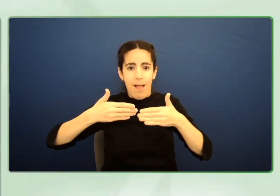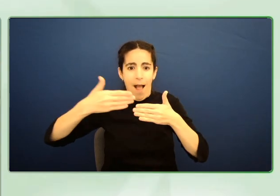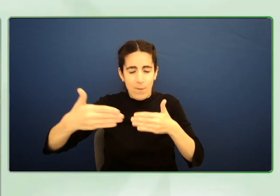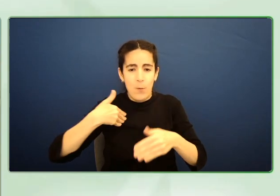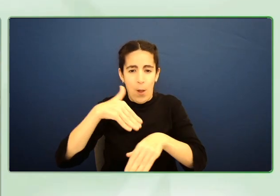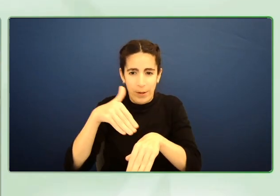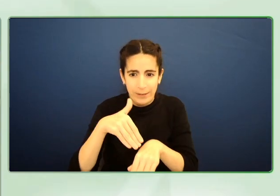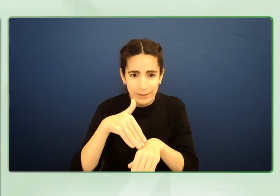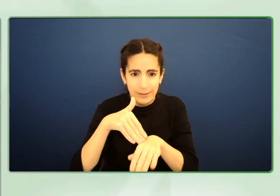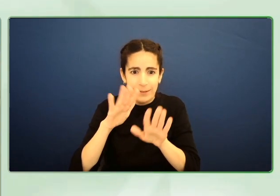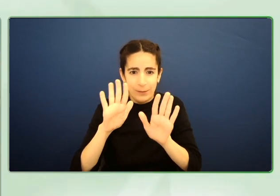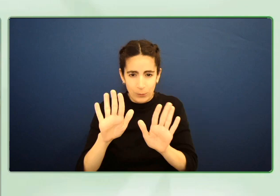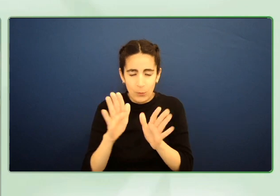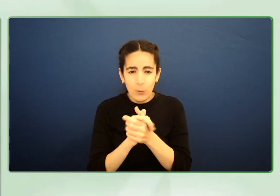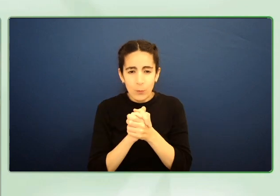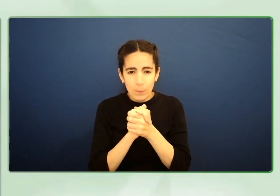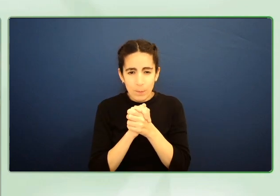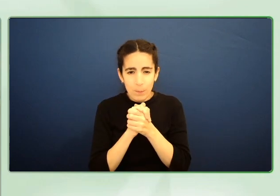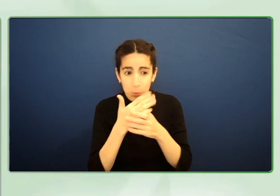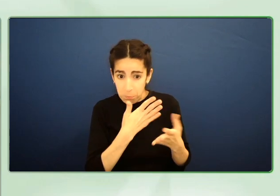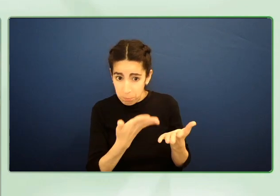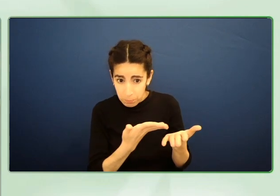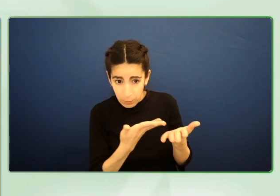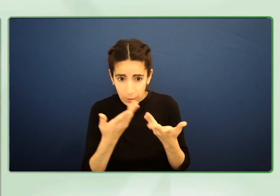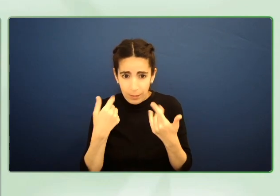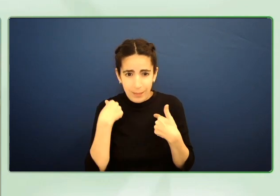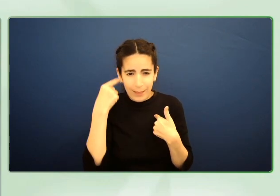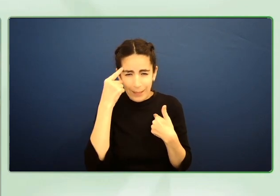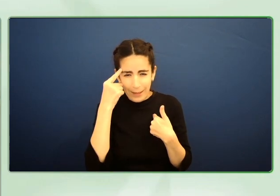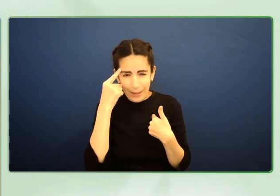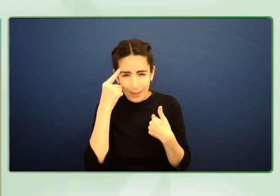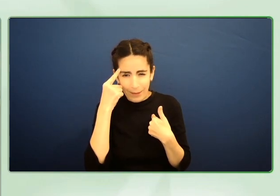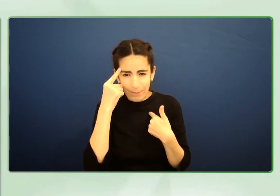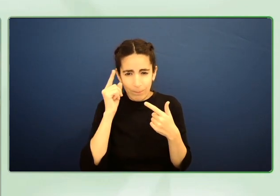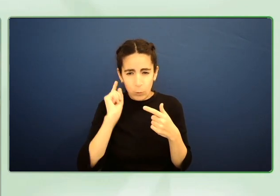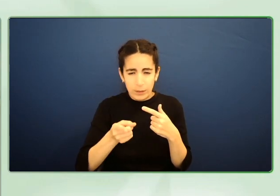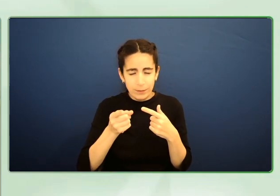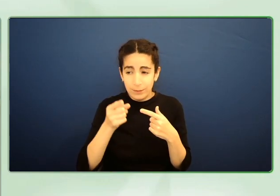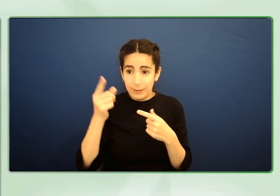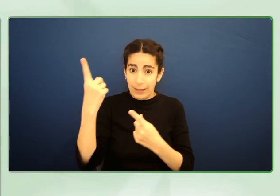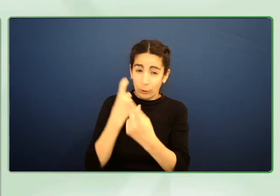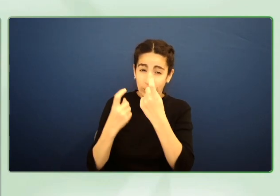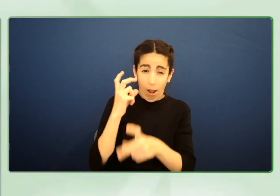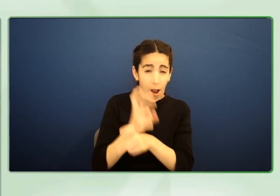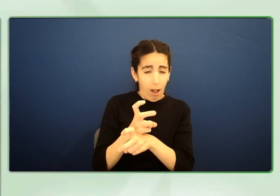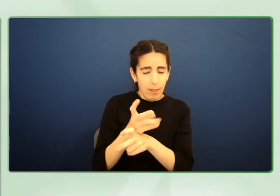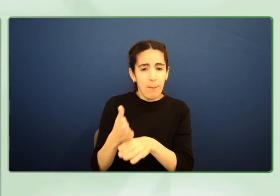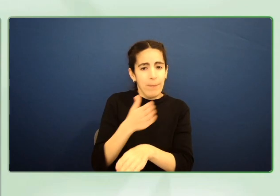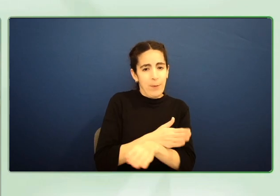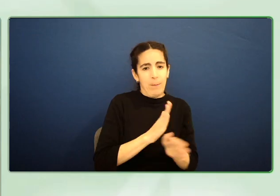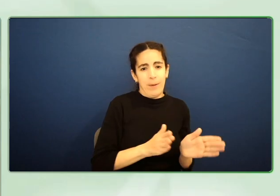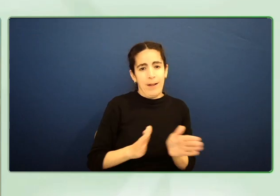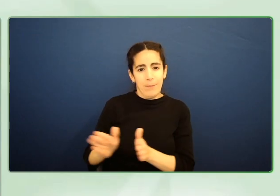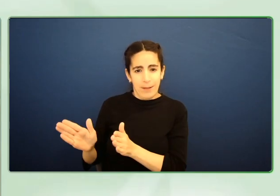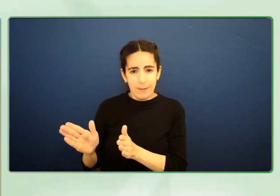just think we should be prepared for these hard questions. I really do. As a society, we've got to be prepared to have the question and justify the investment.